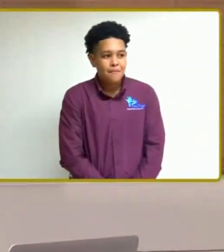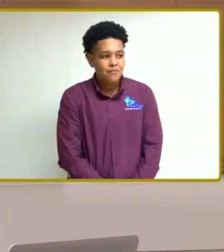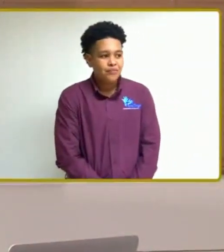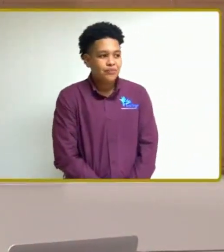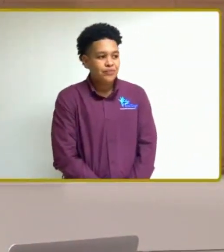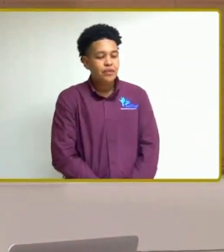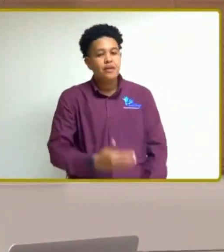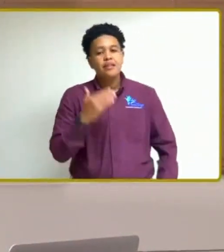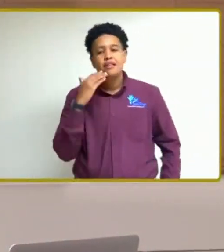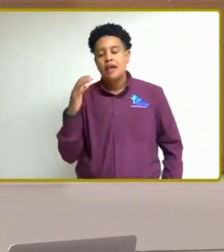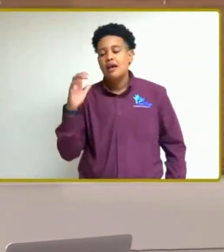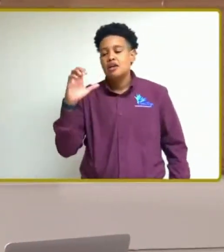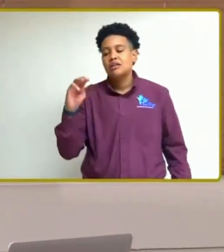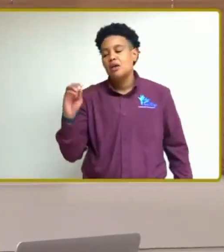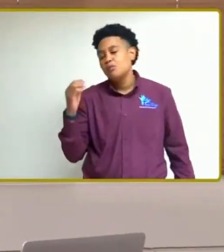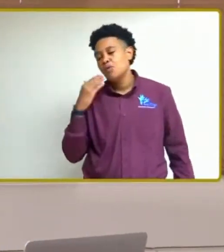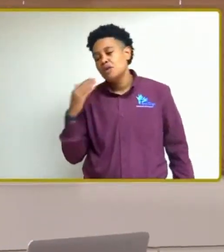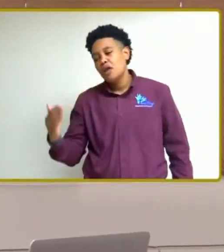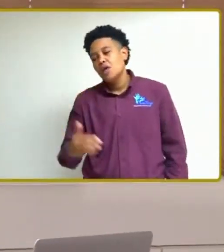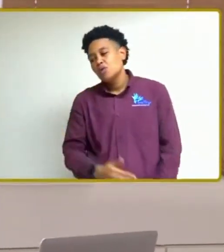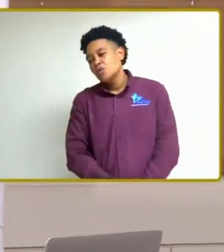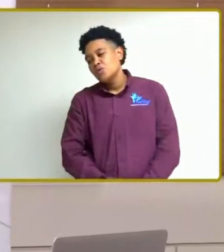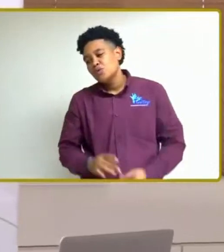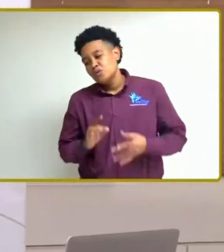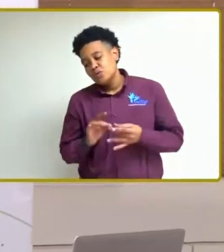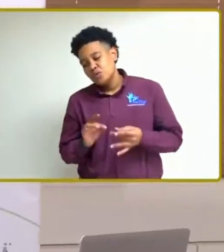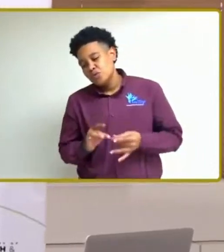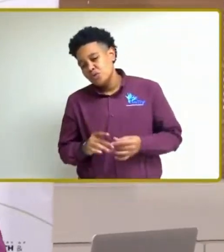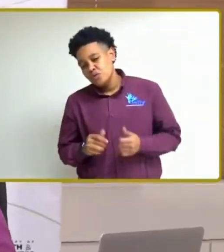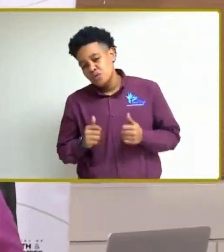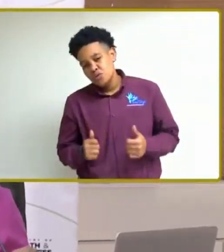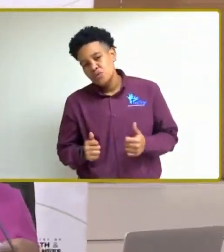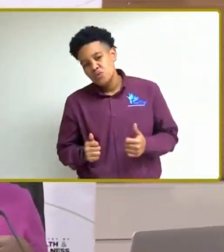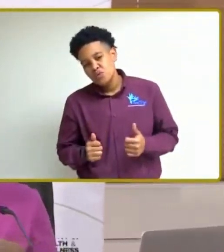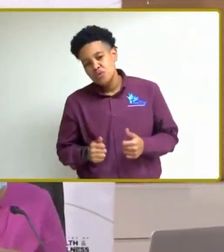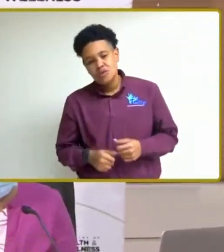Thank you very much, CMO. And I think the